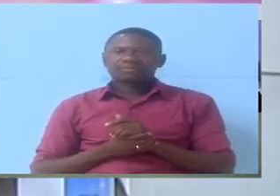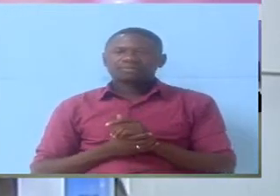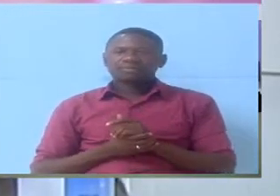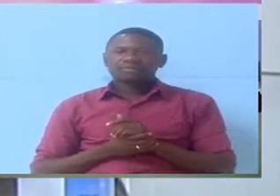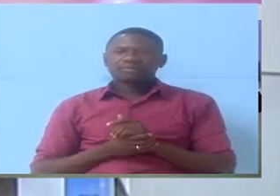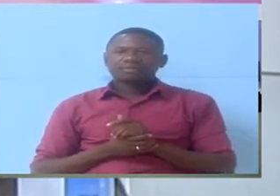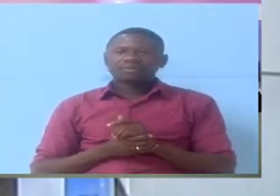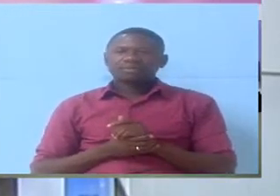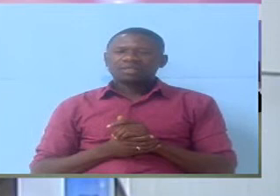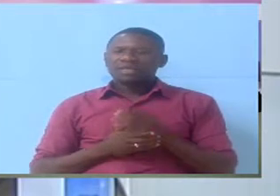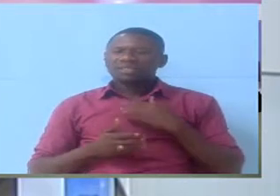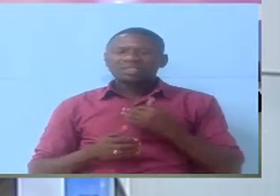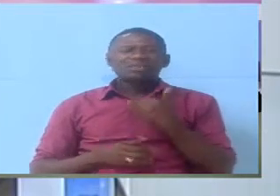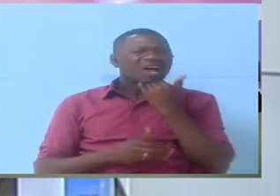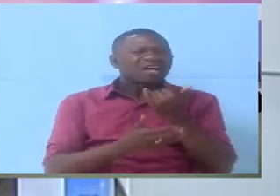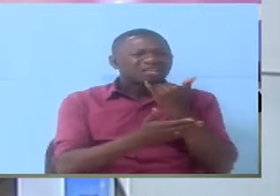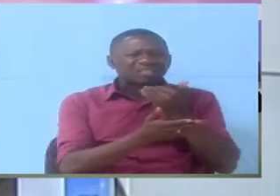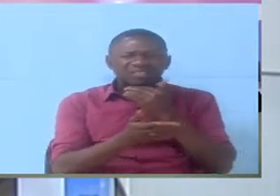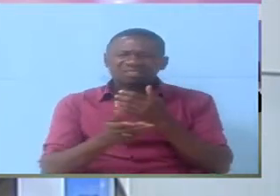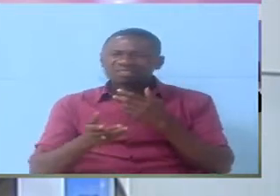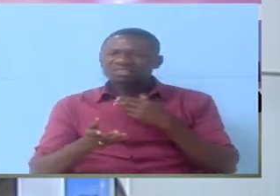their persons.